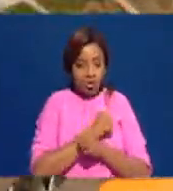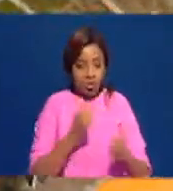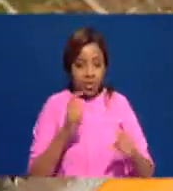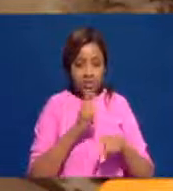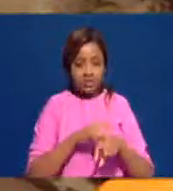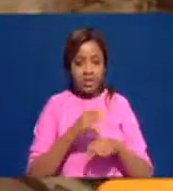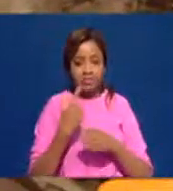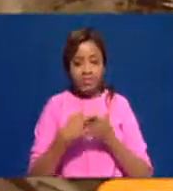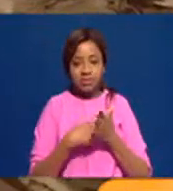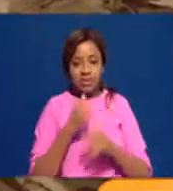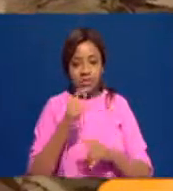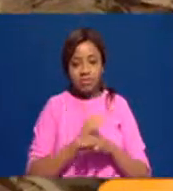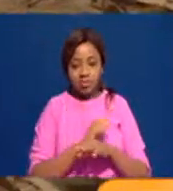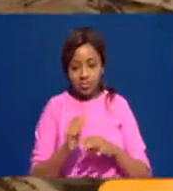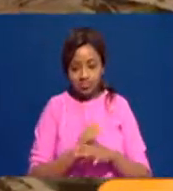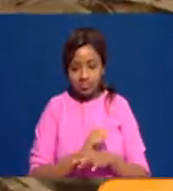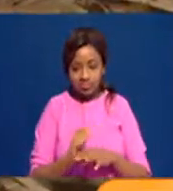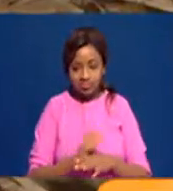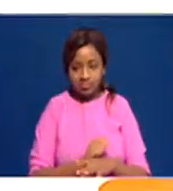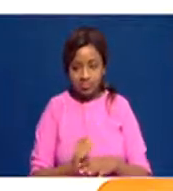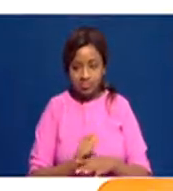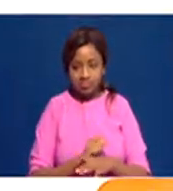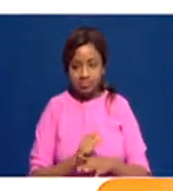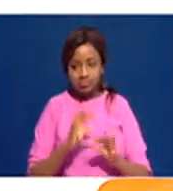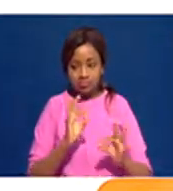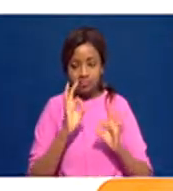train service. Did it improve